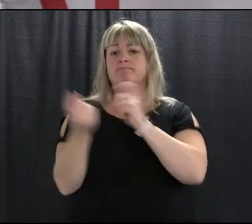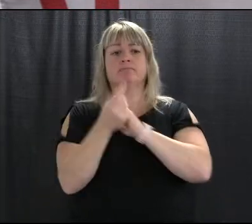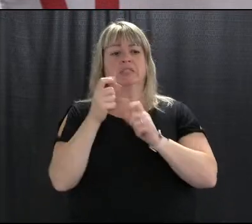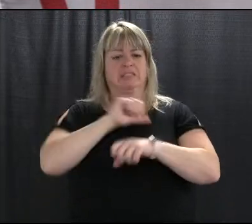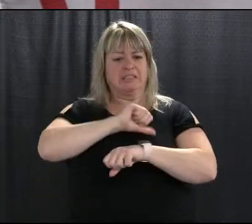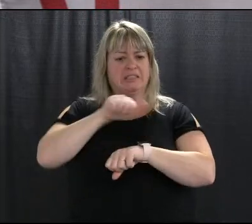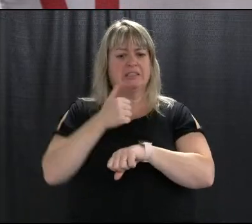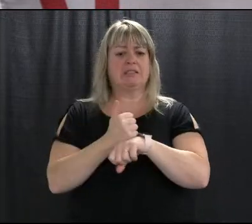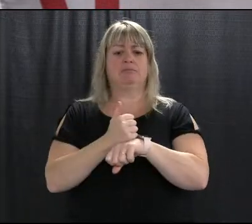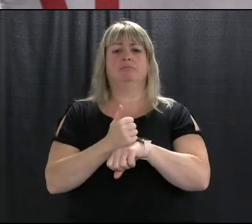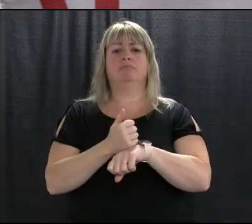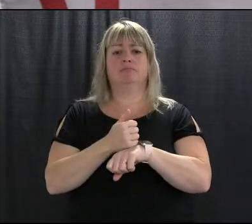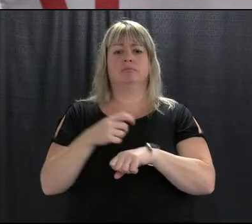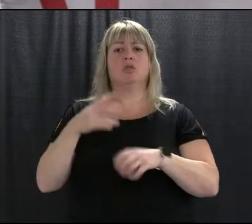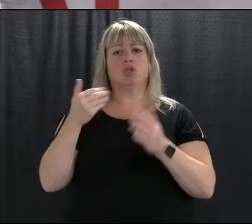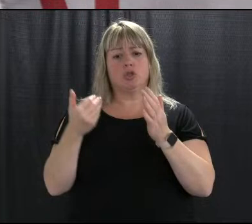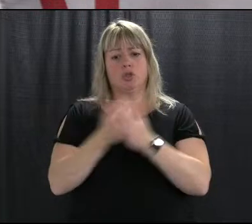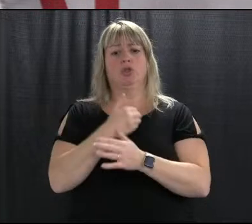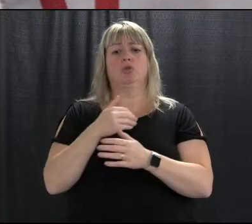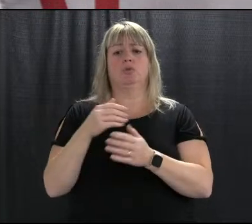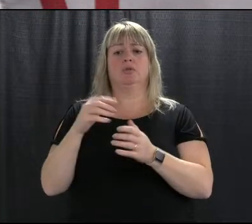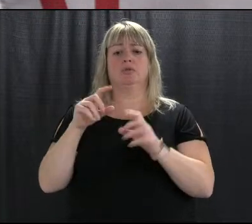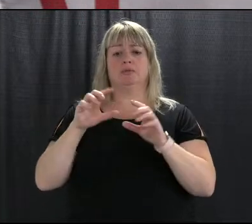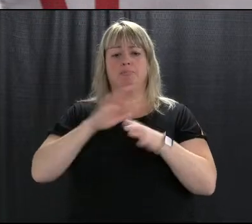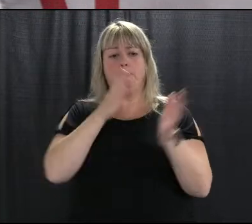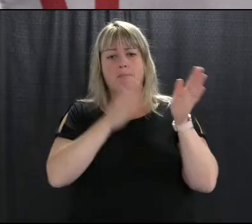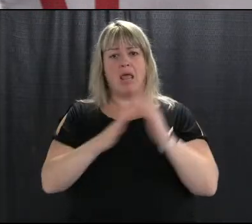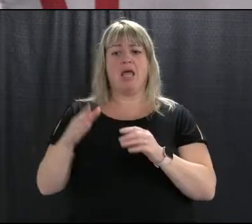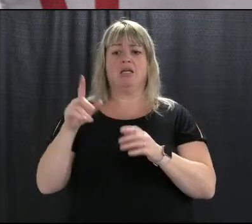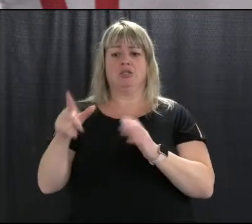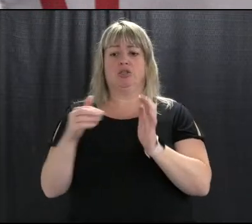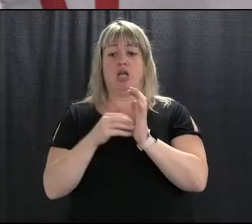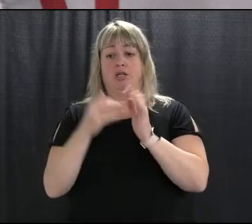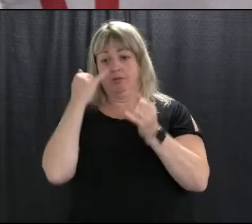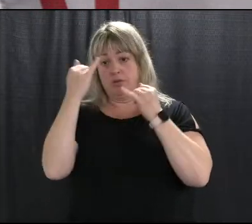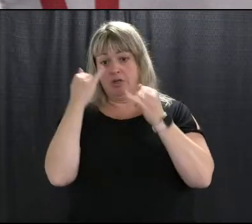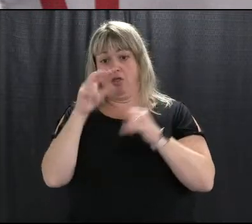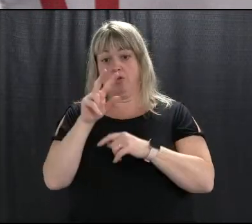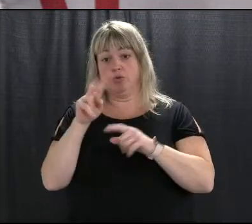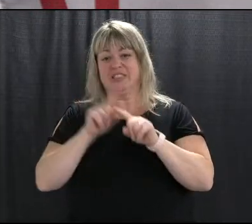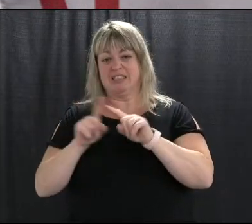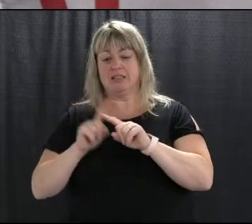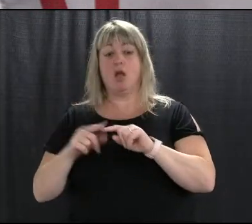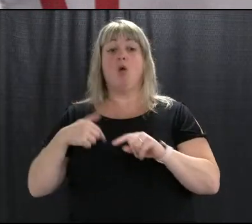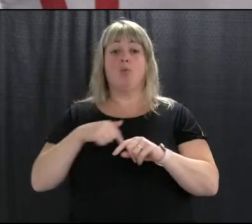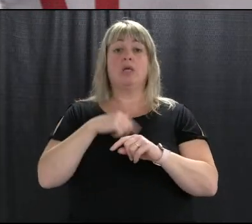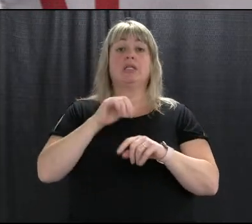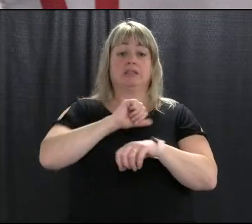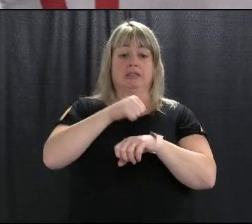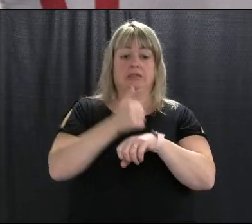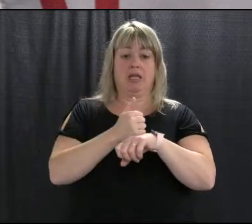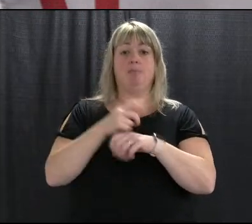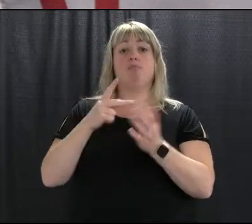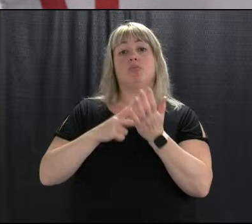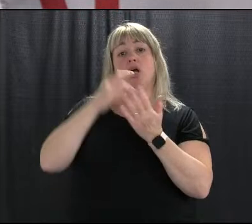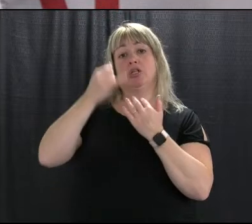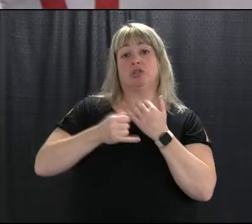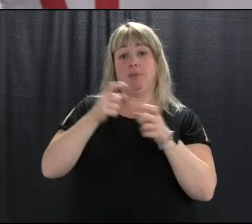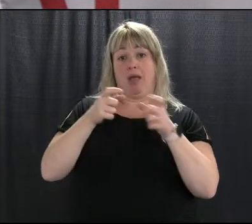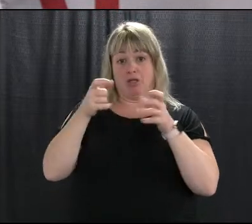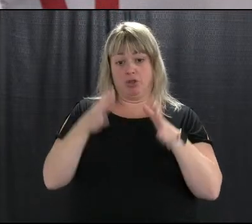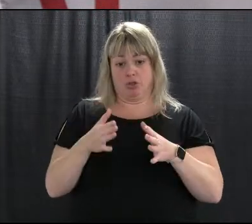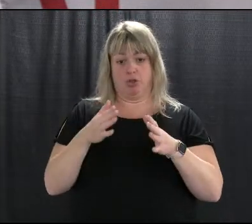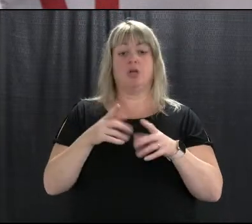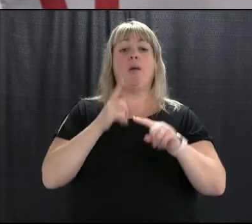the implementation of these 32 recommendations. That includes a dedicated project manager, a team